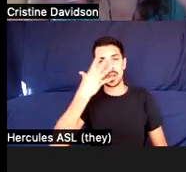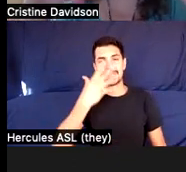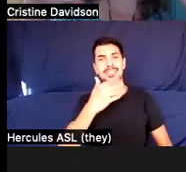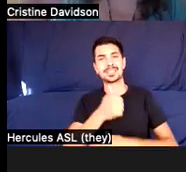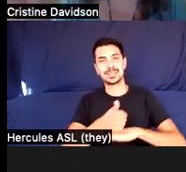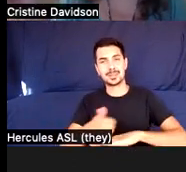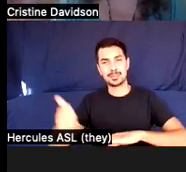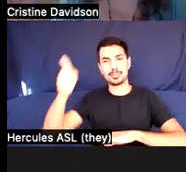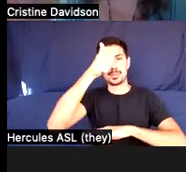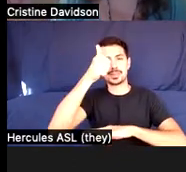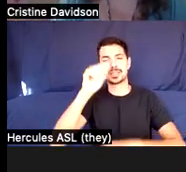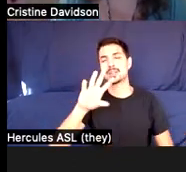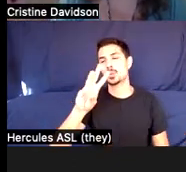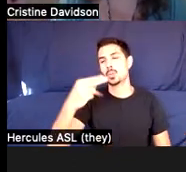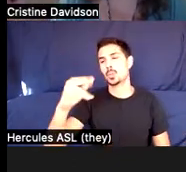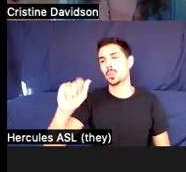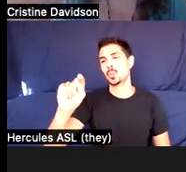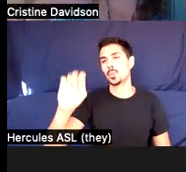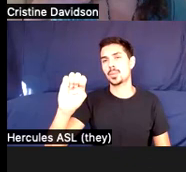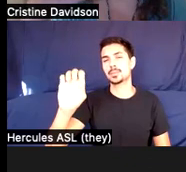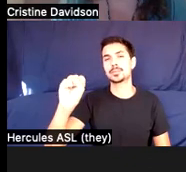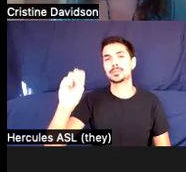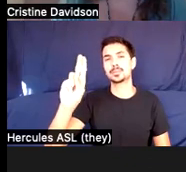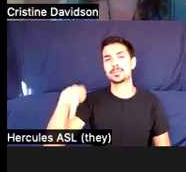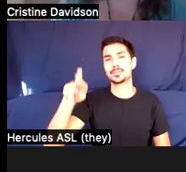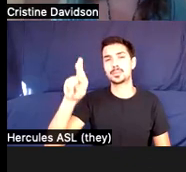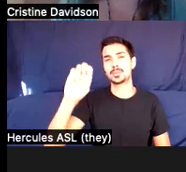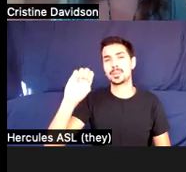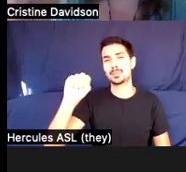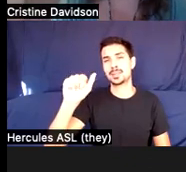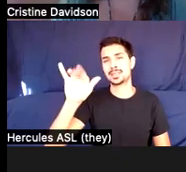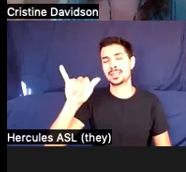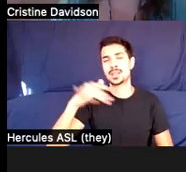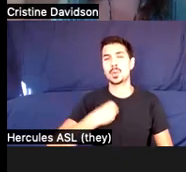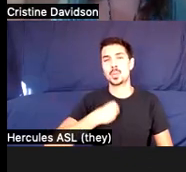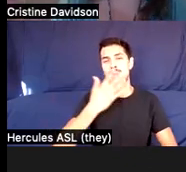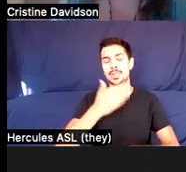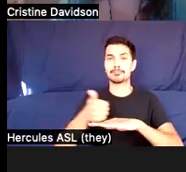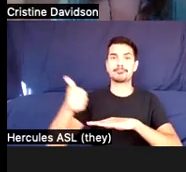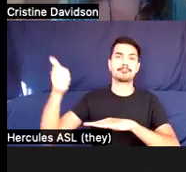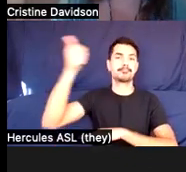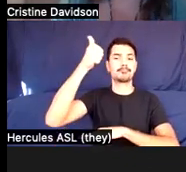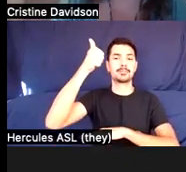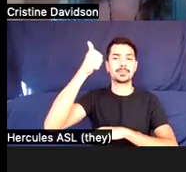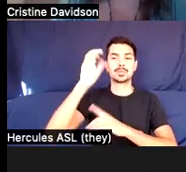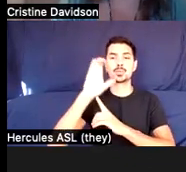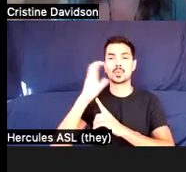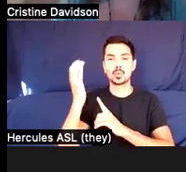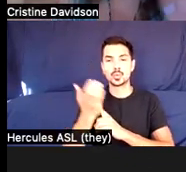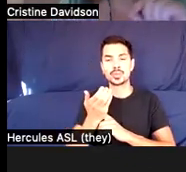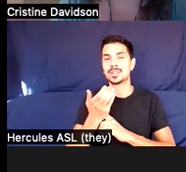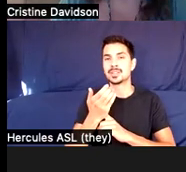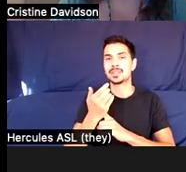our institutions, and our role as an advocate, whether we're a formal advocate or not, is going to be to interrupt those institutional